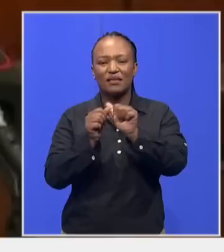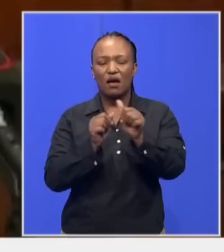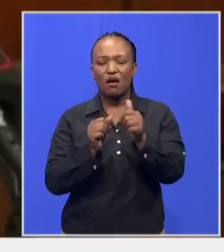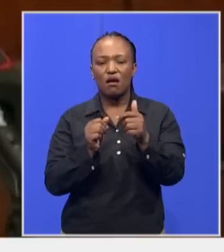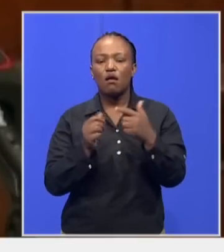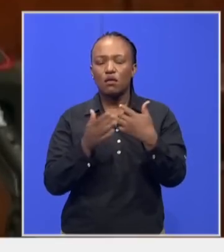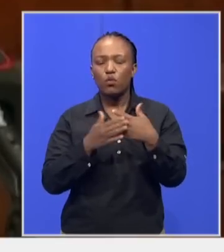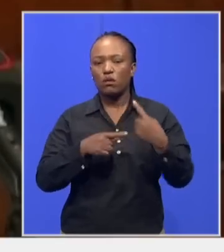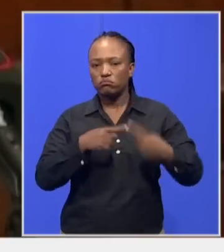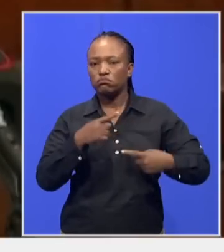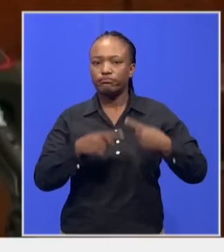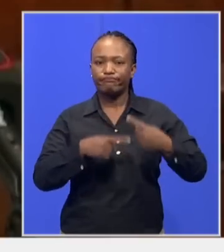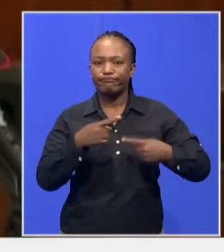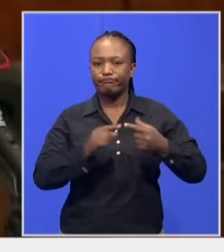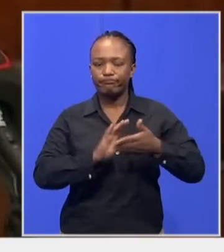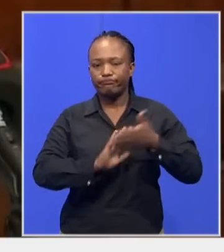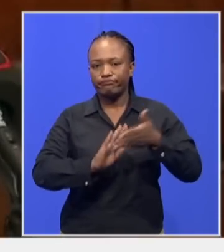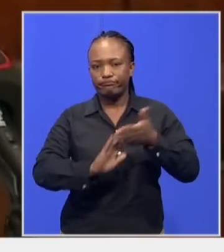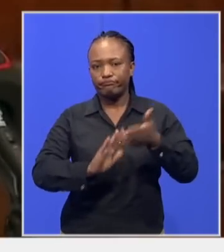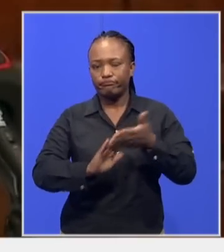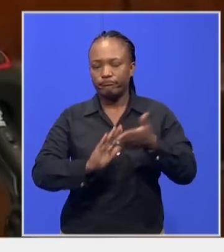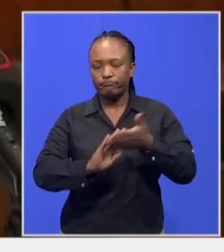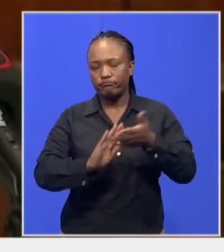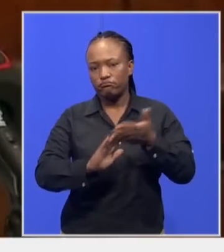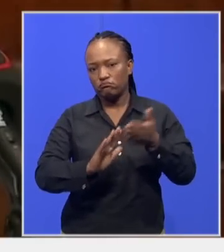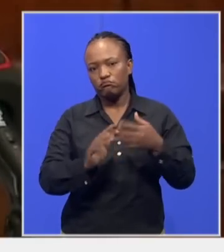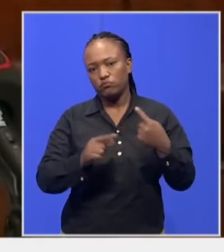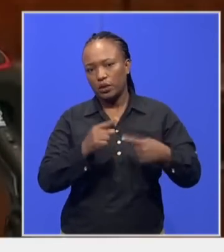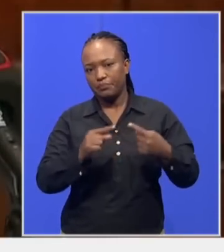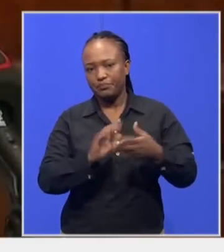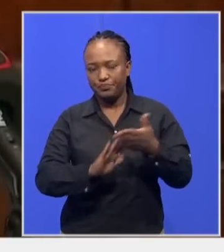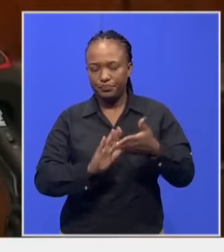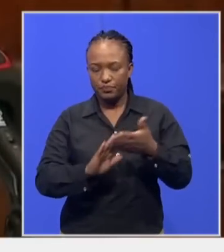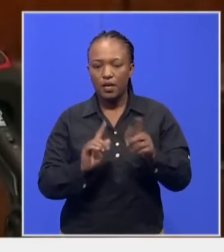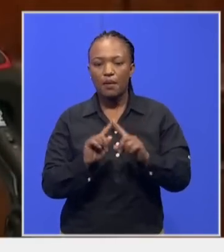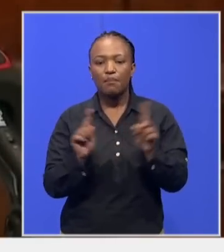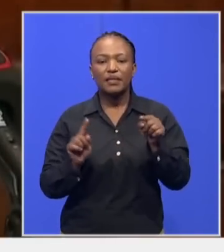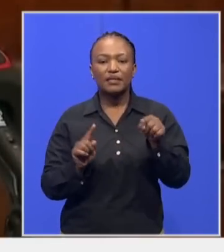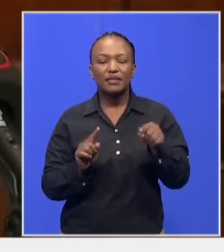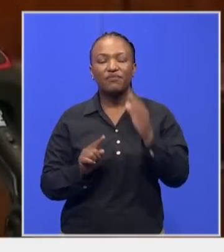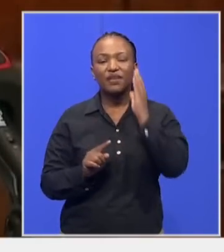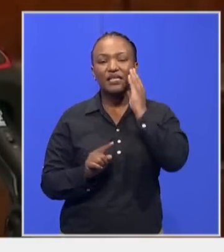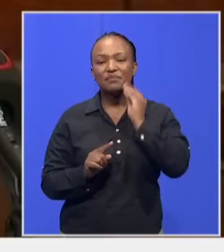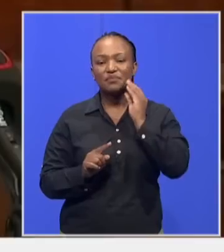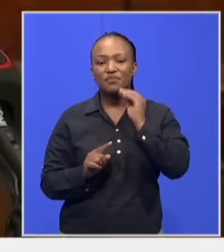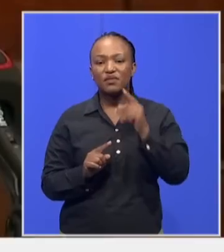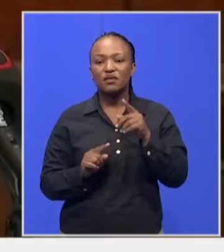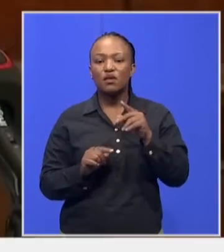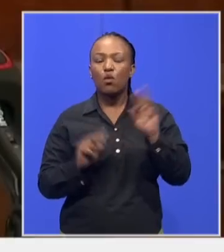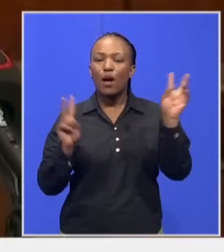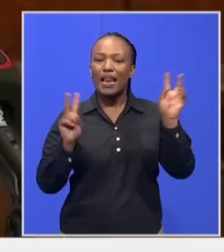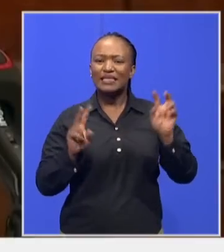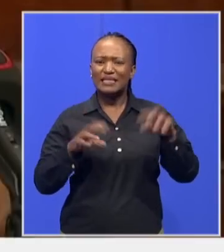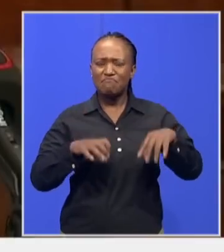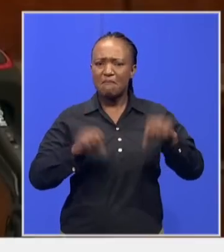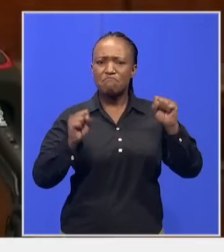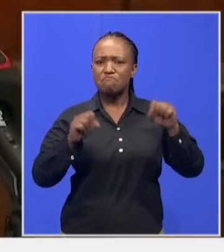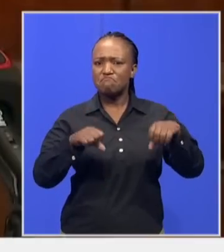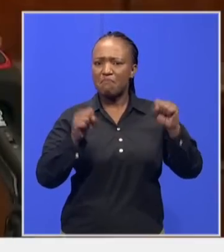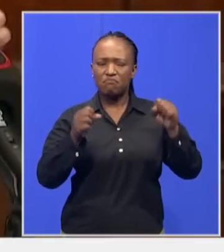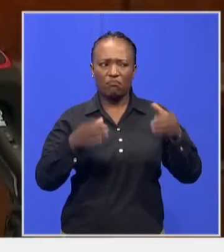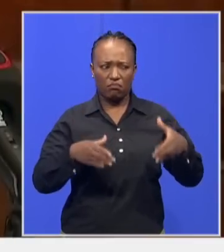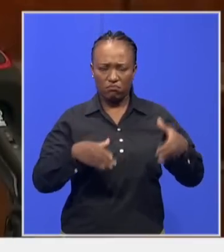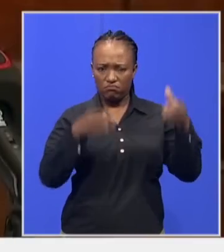able to extract as much megawatts as possible. But when you're experiencing outage slip, that means although you have